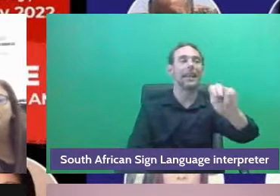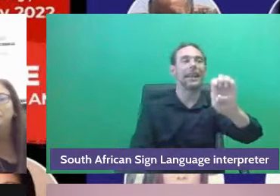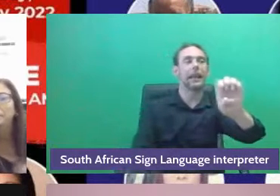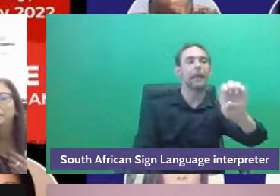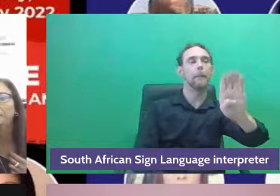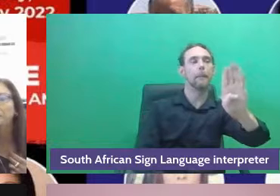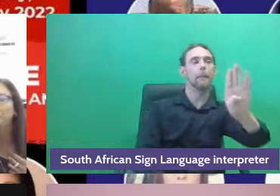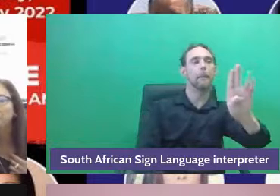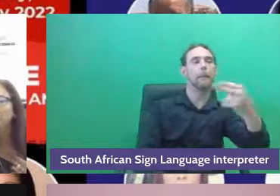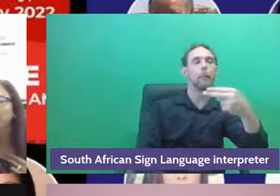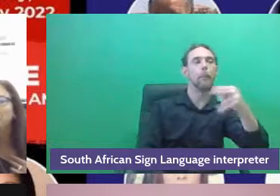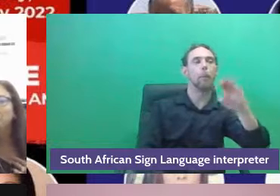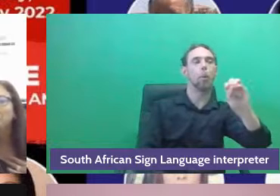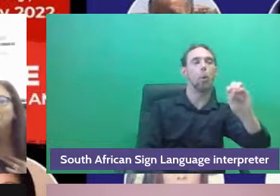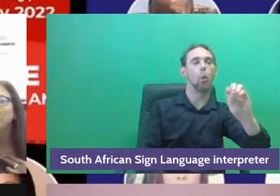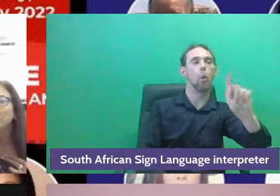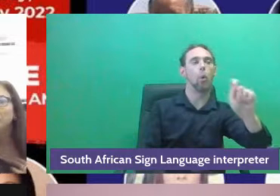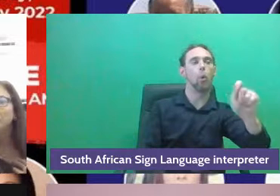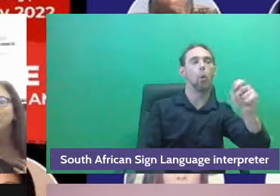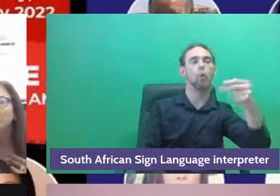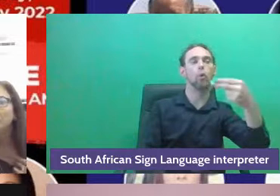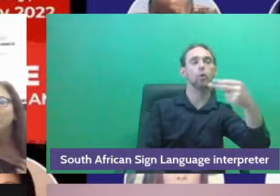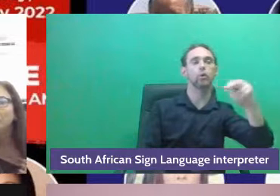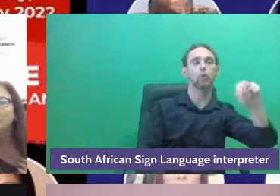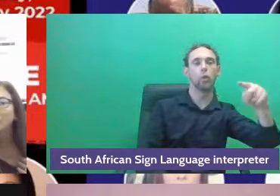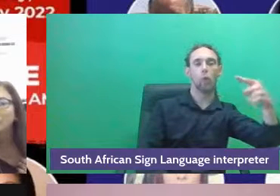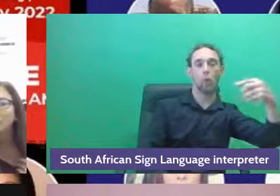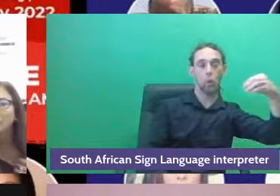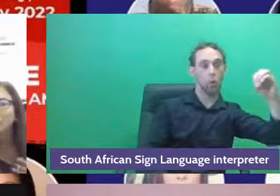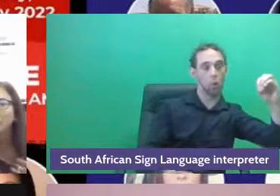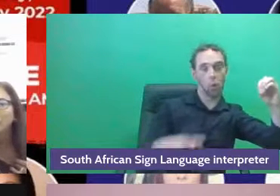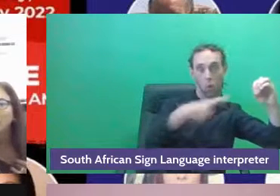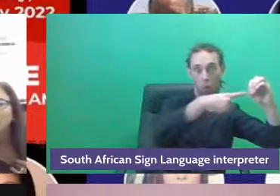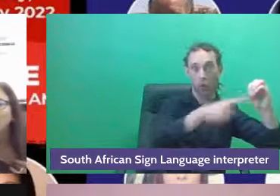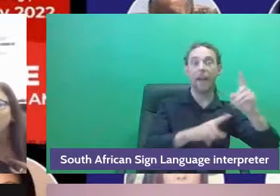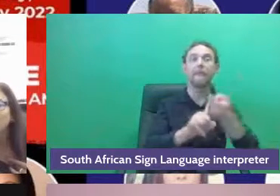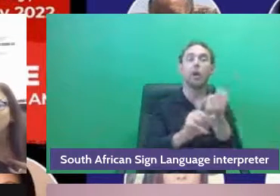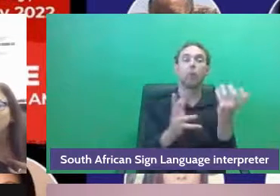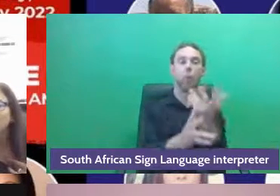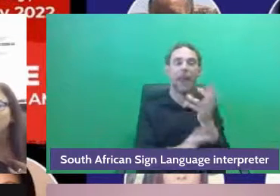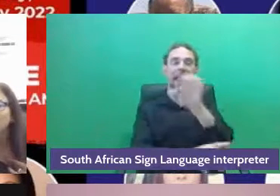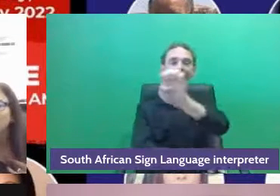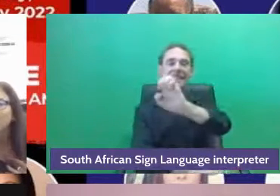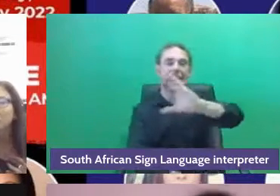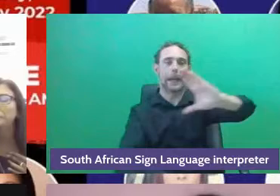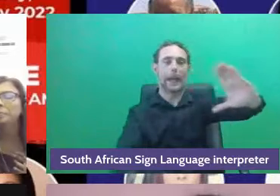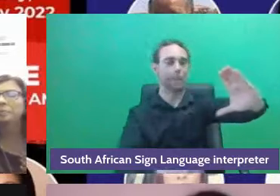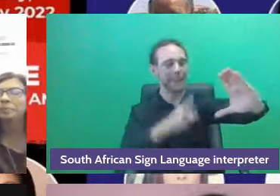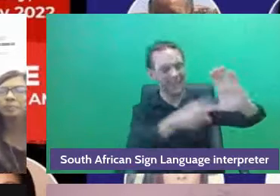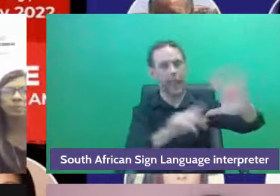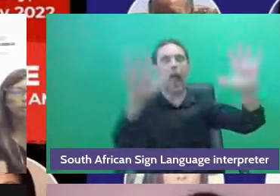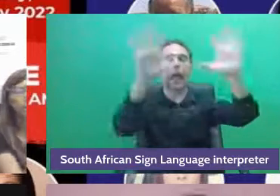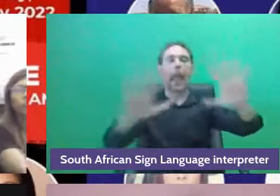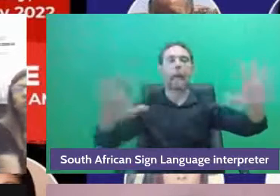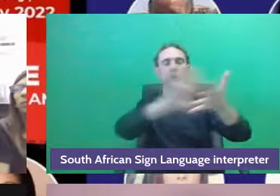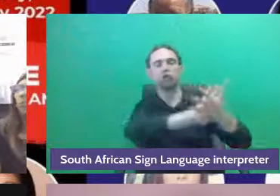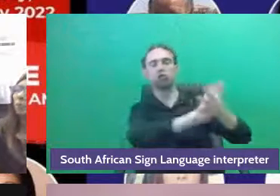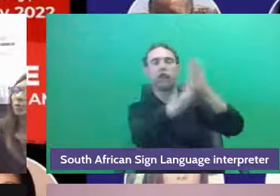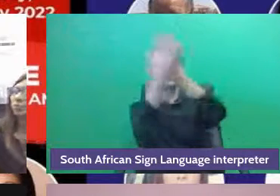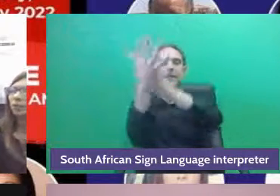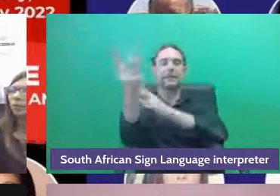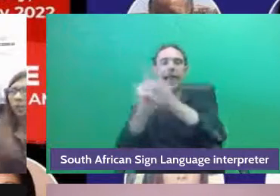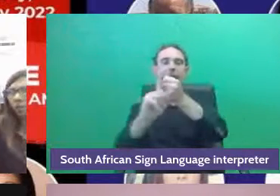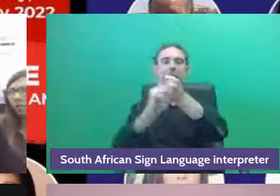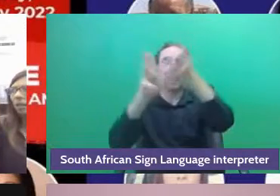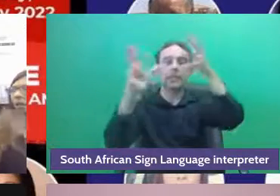Total Shutdown in Eastern Cape, and also the Eastern Cape Climate Crisis activist. So Nosintu, if